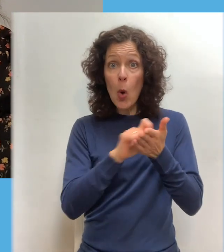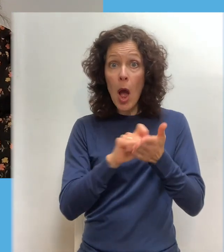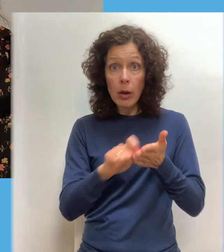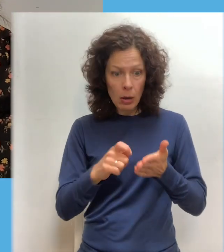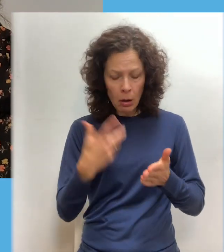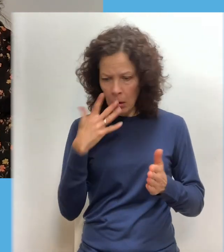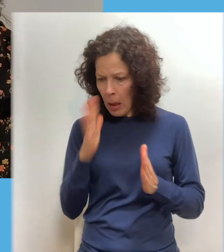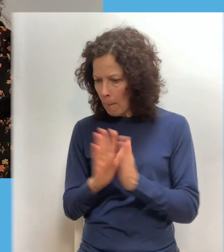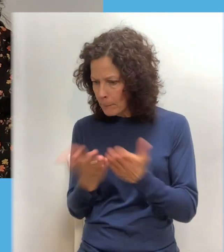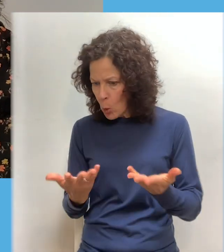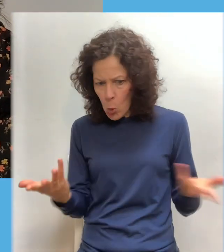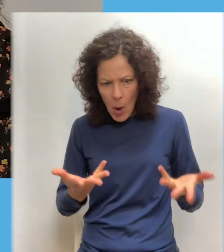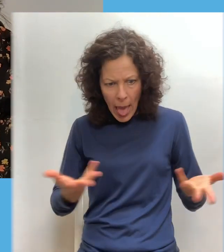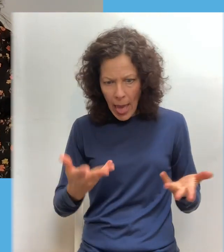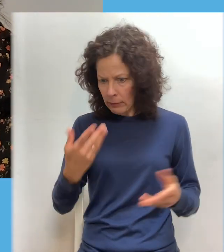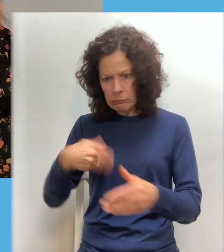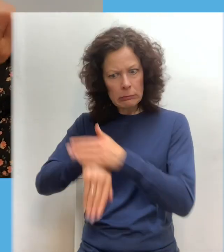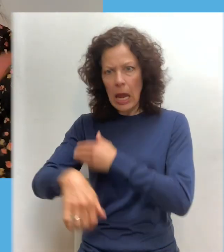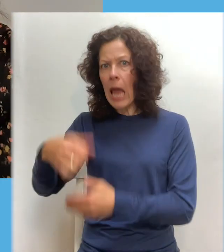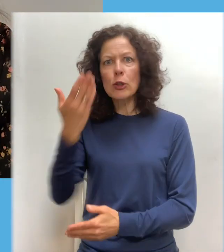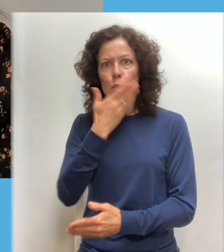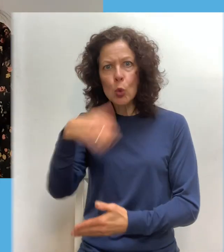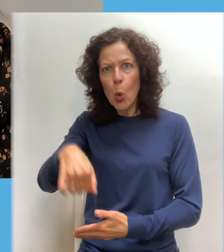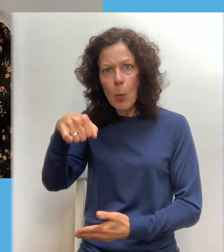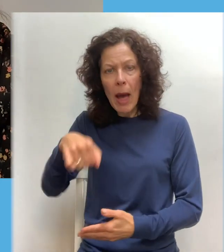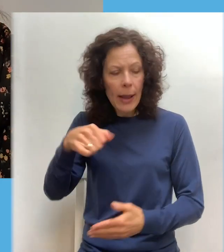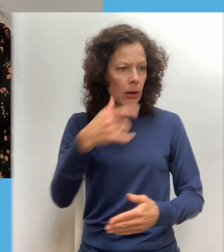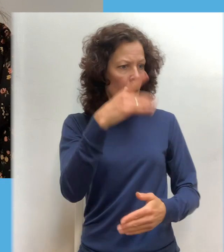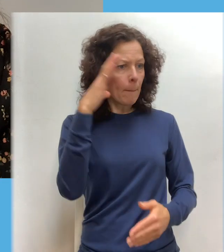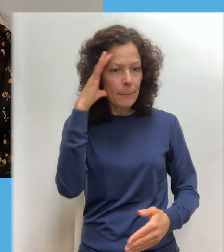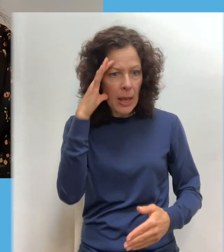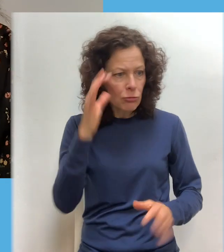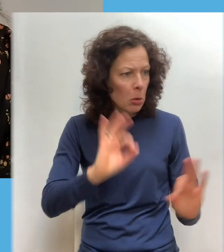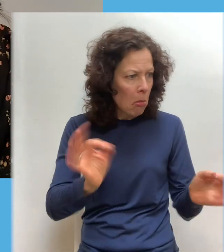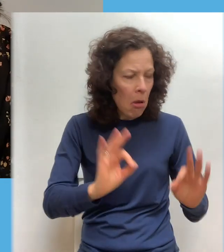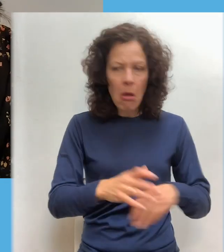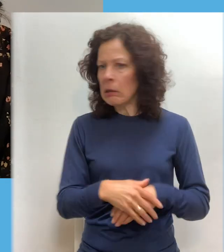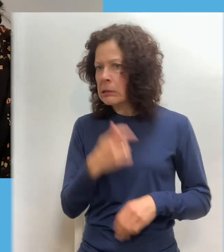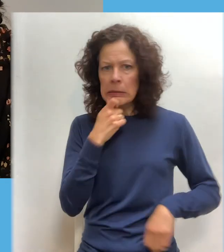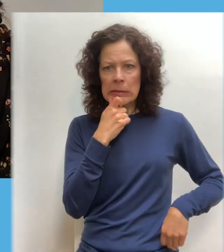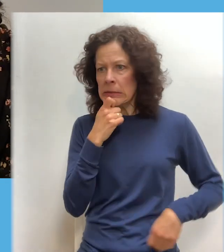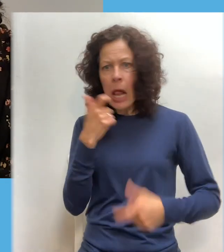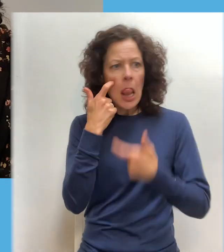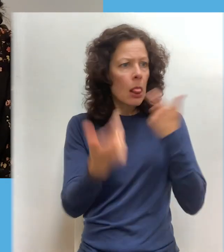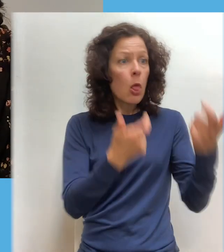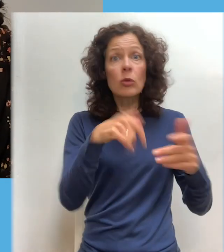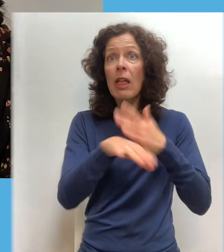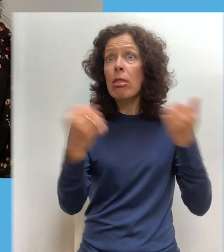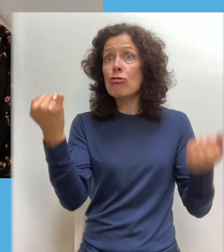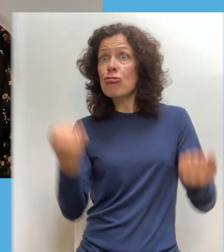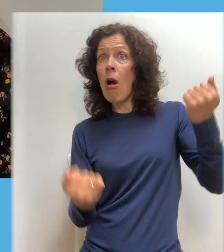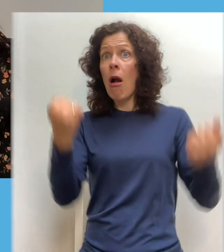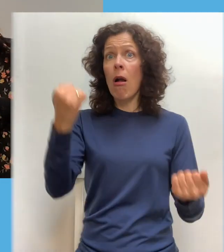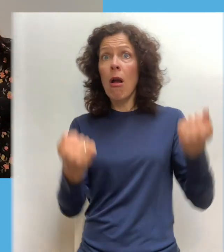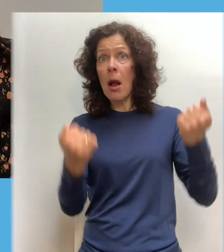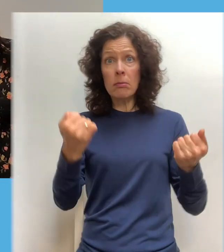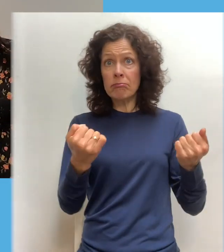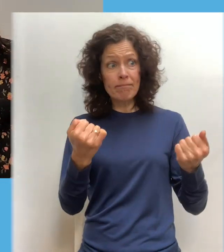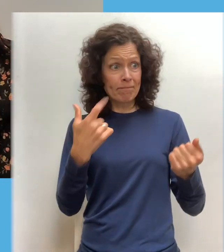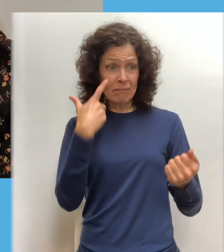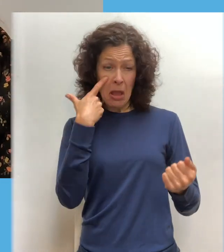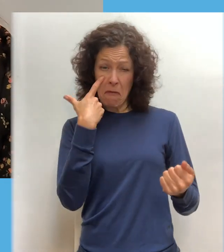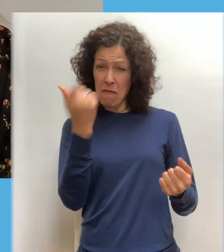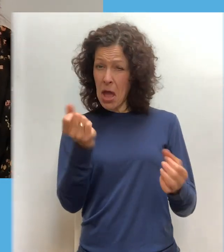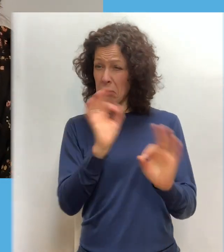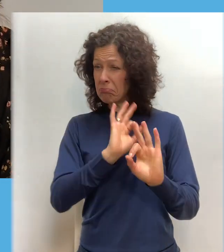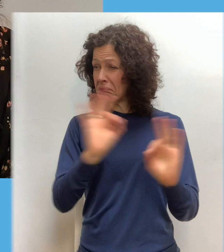book wasn't in his school bag. It wasn't in his bedroom either. He even looked in the truck, but it was nowhere to be